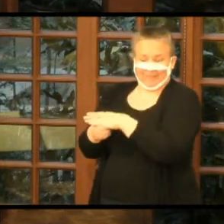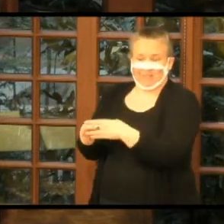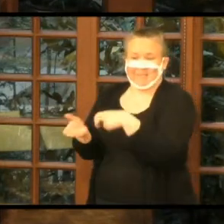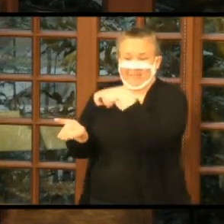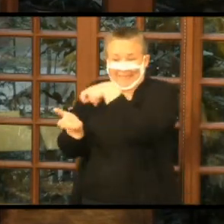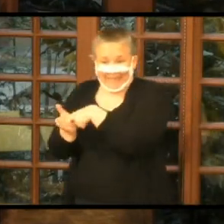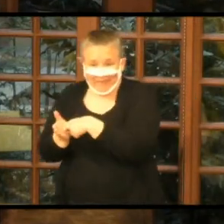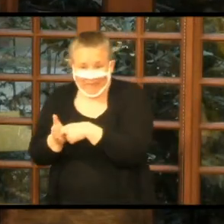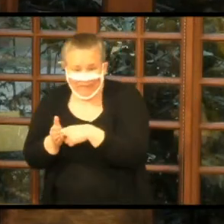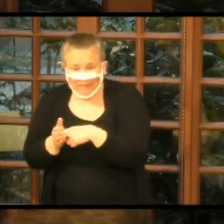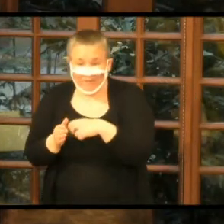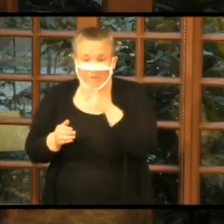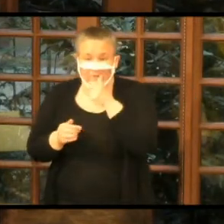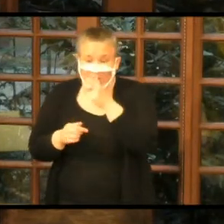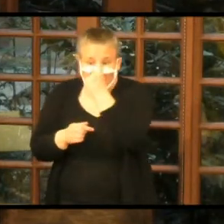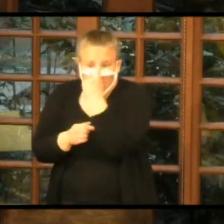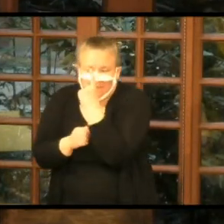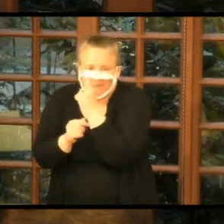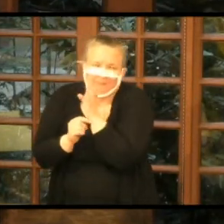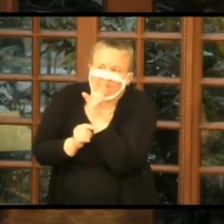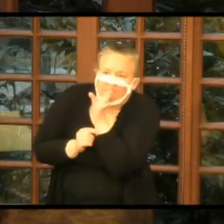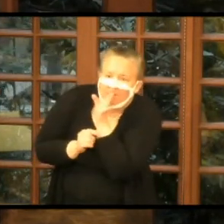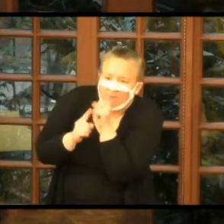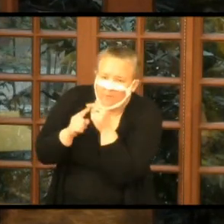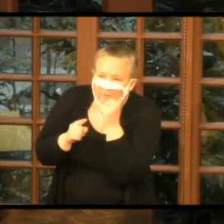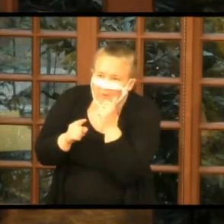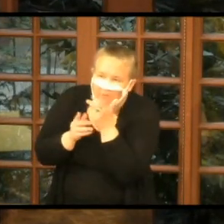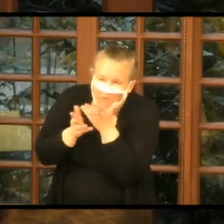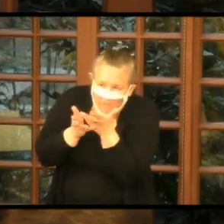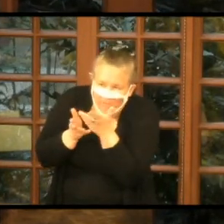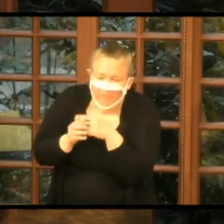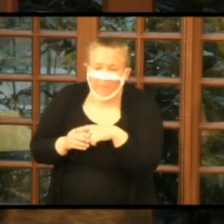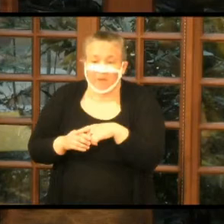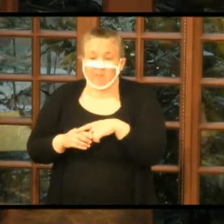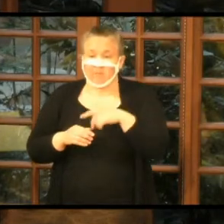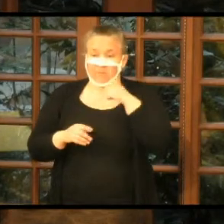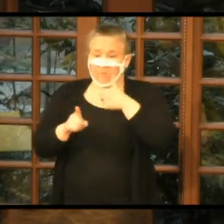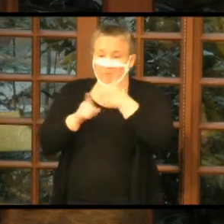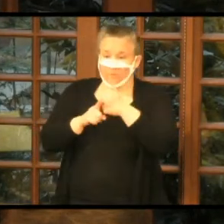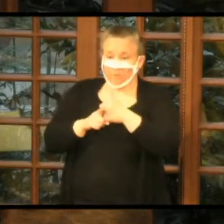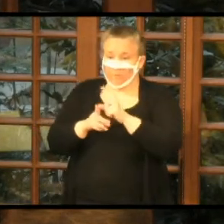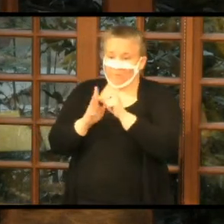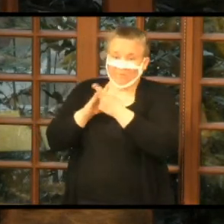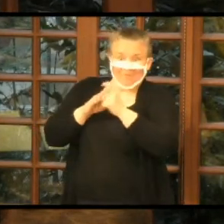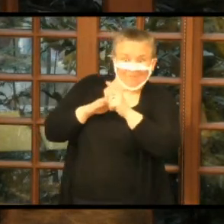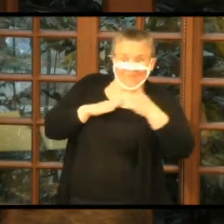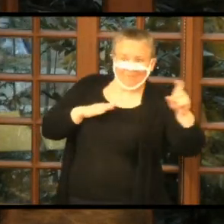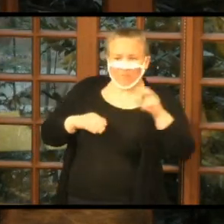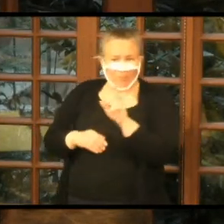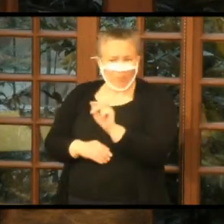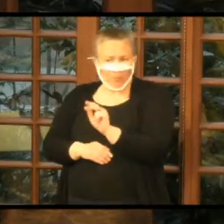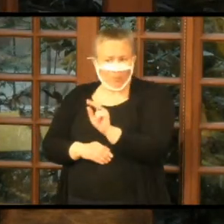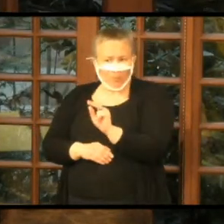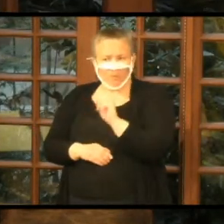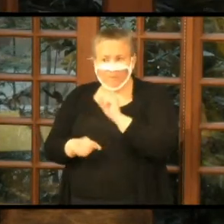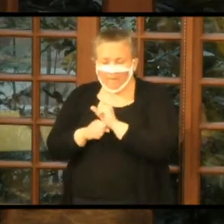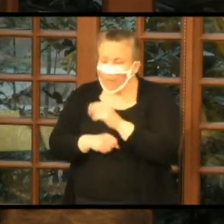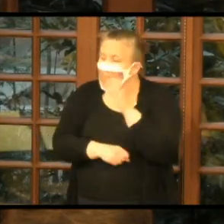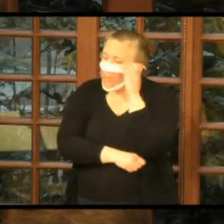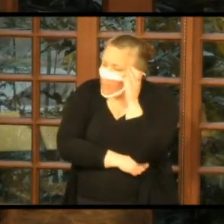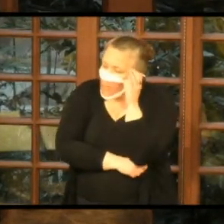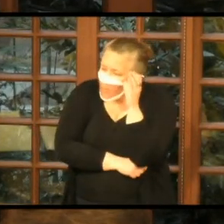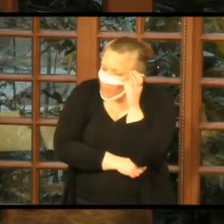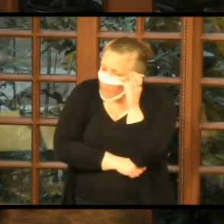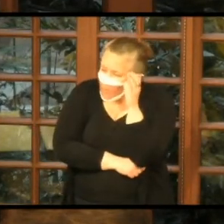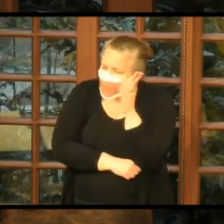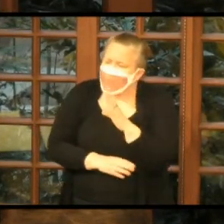floor, whispering something frantically to the girl. The girl was not squirming away. She was, in fact, listening with a